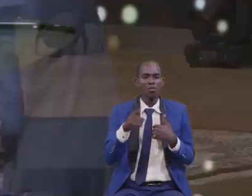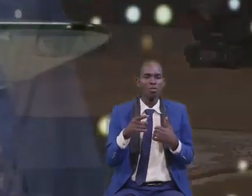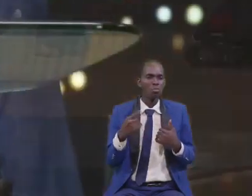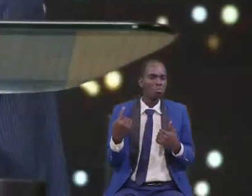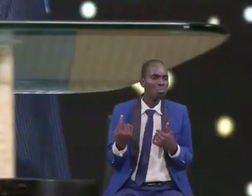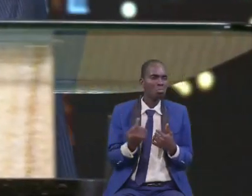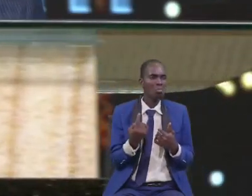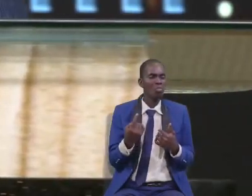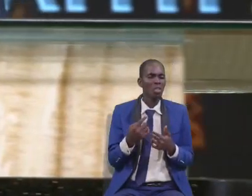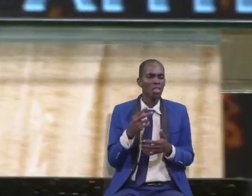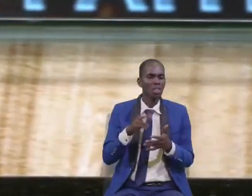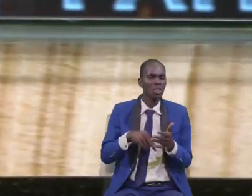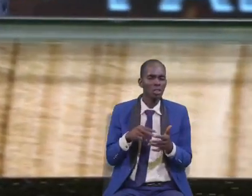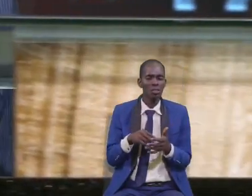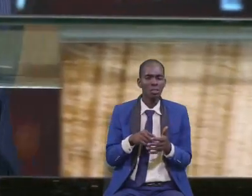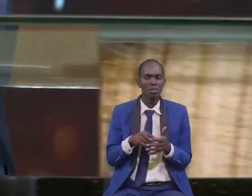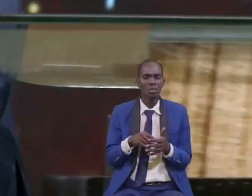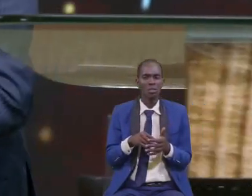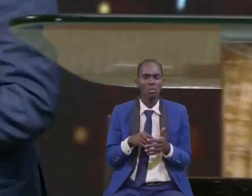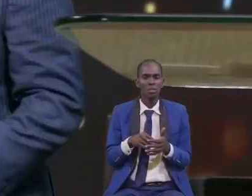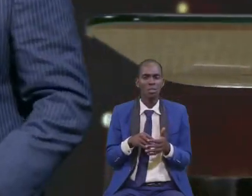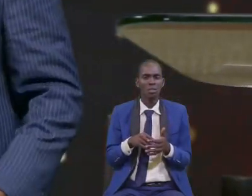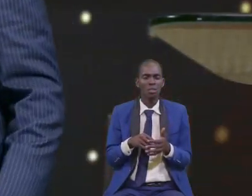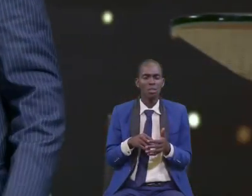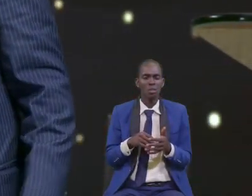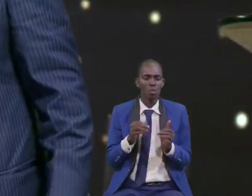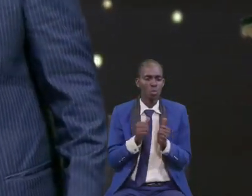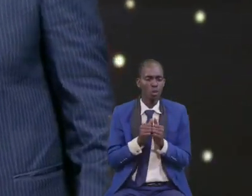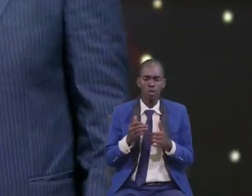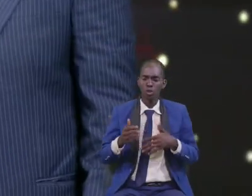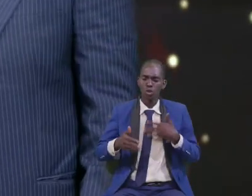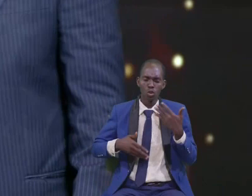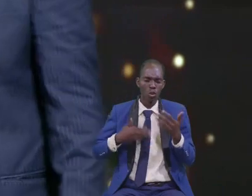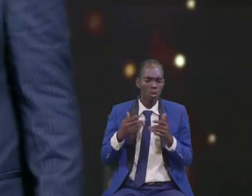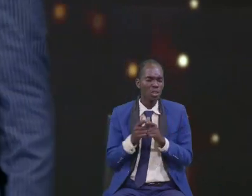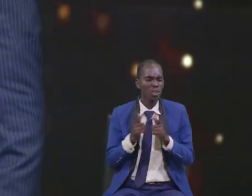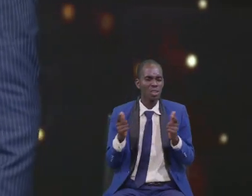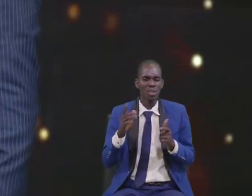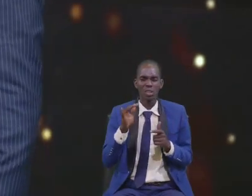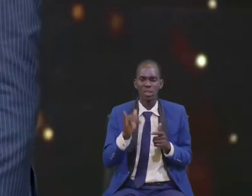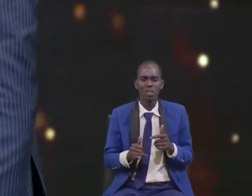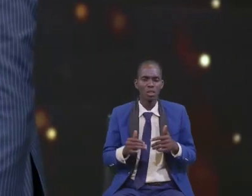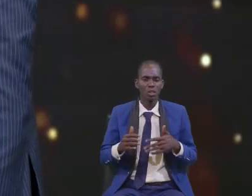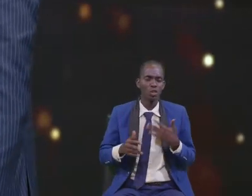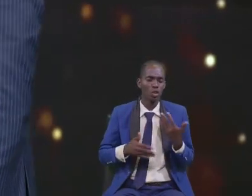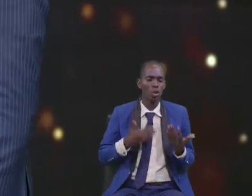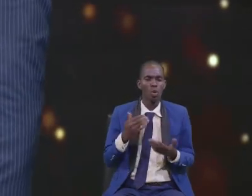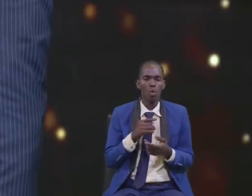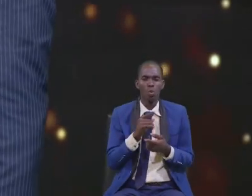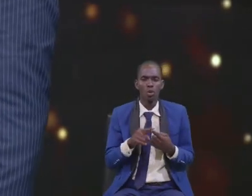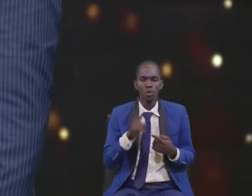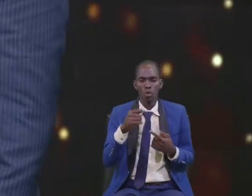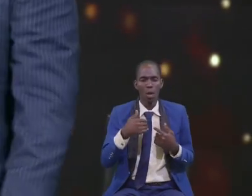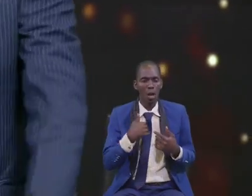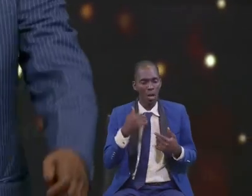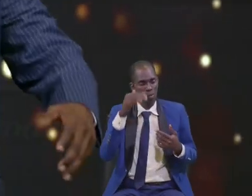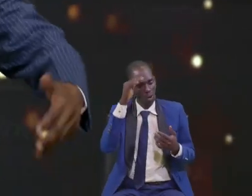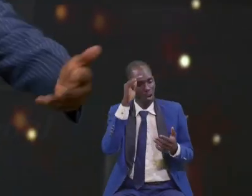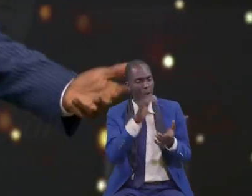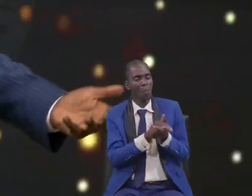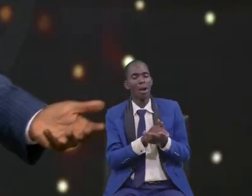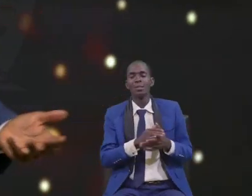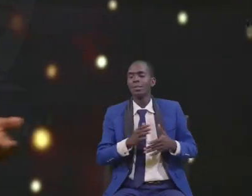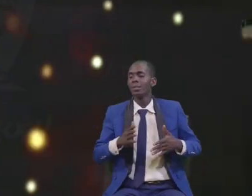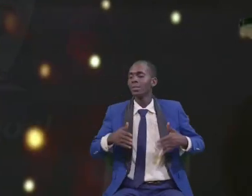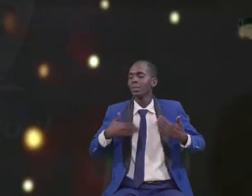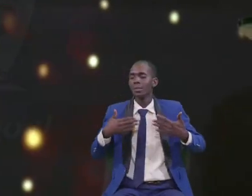joy unspeakable? When you have a child, joy unspeakable. When you have a husband, joy unspeakable.